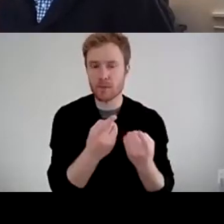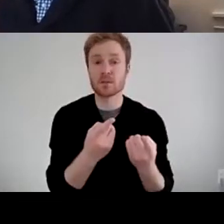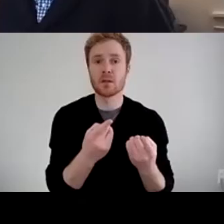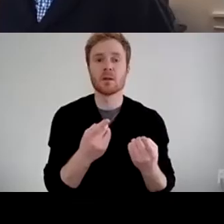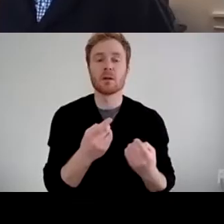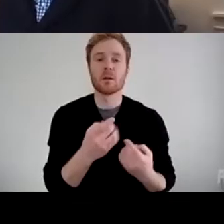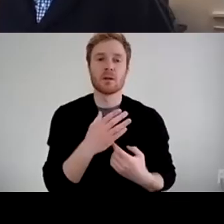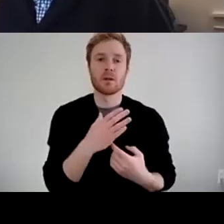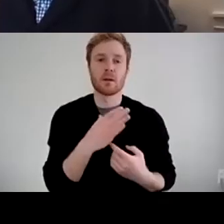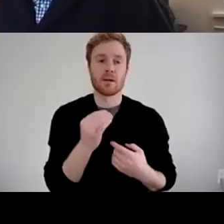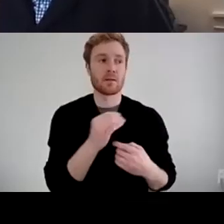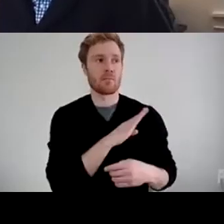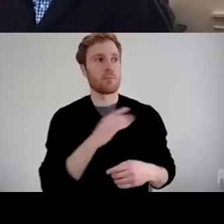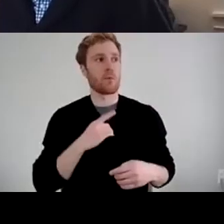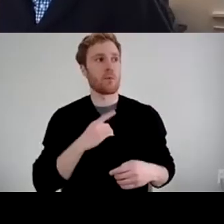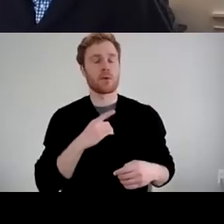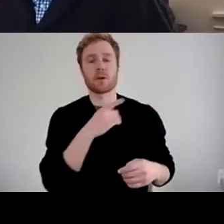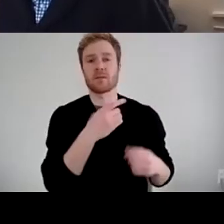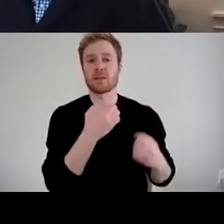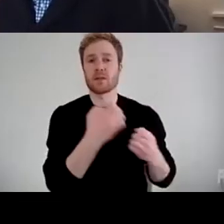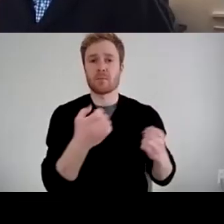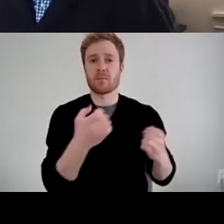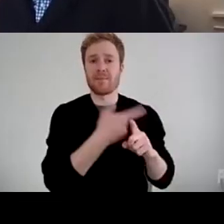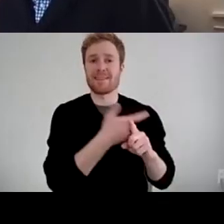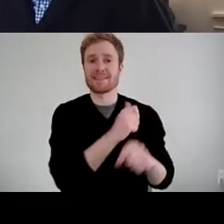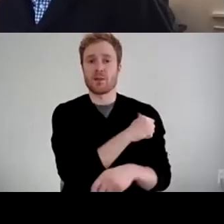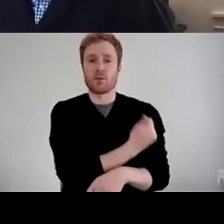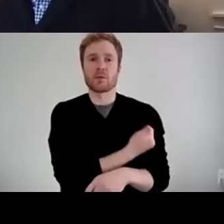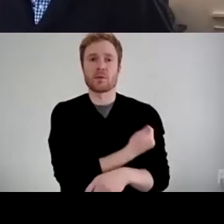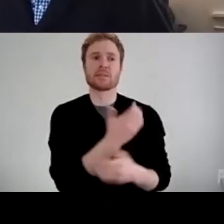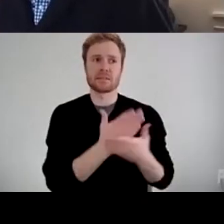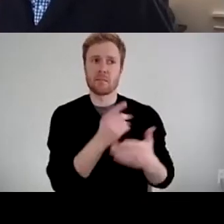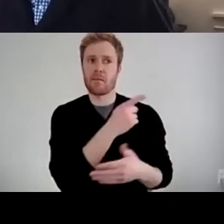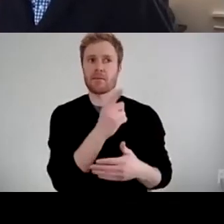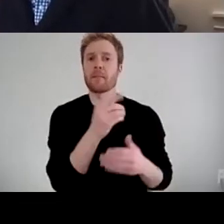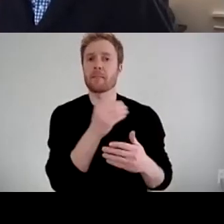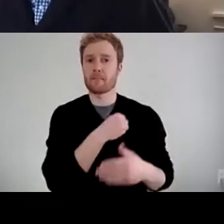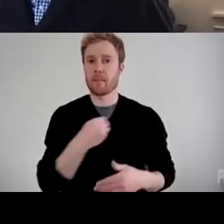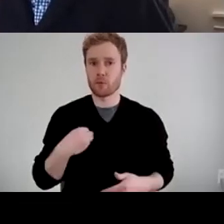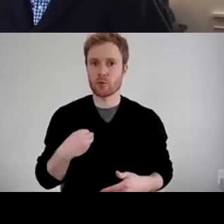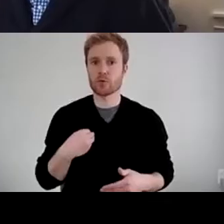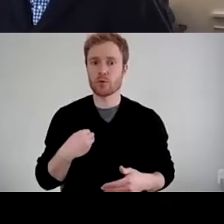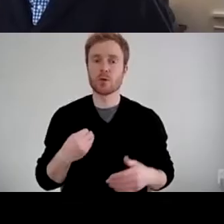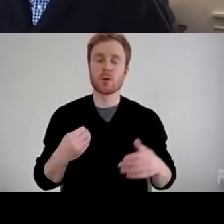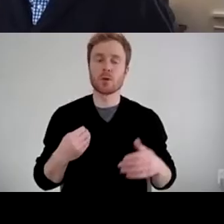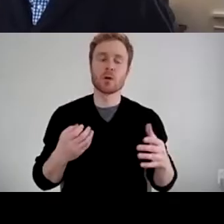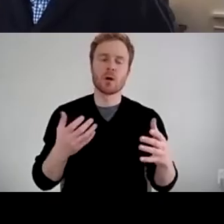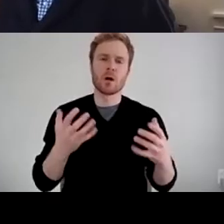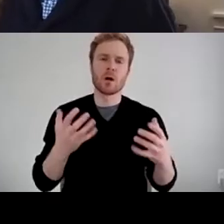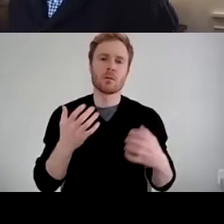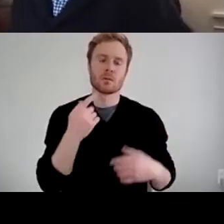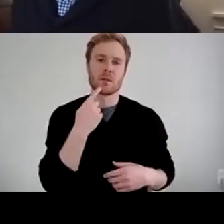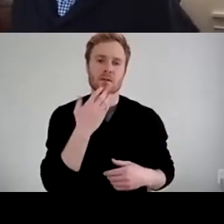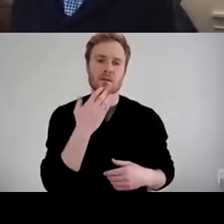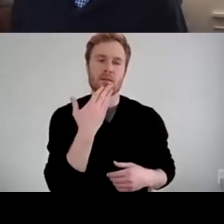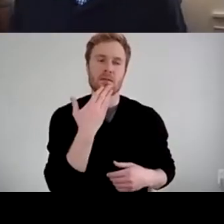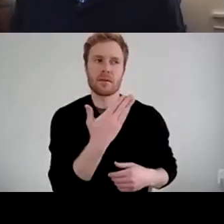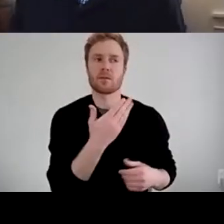the city. Motion to approve discussion. Second. So we had a